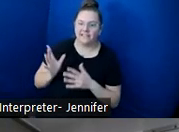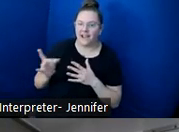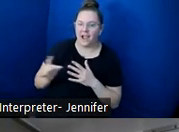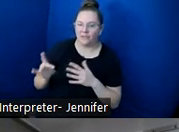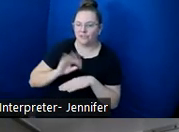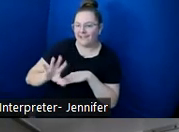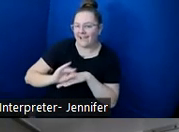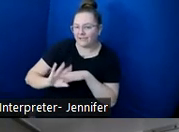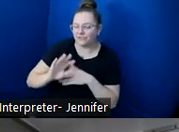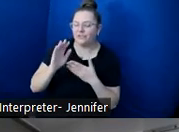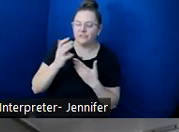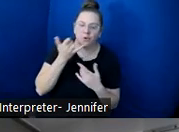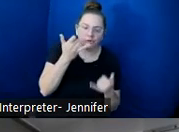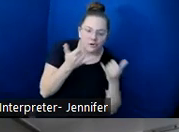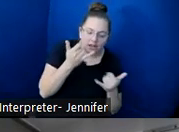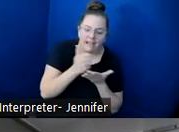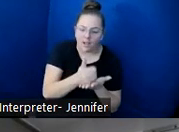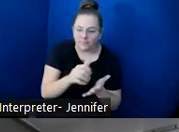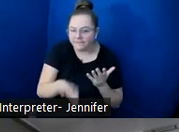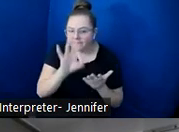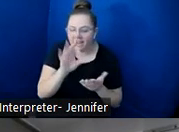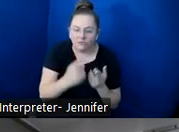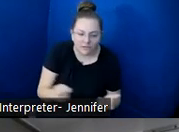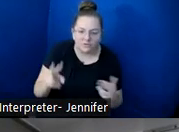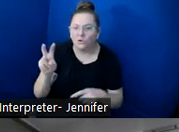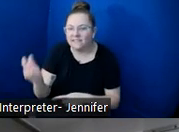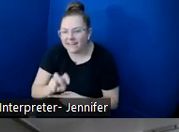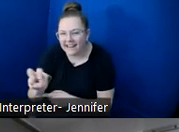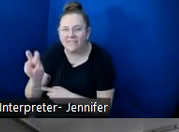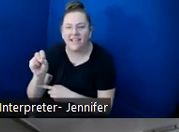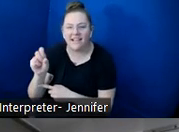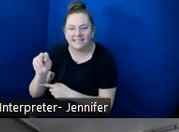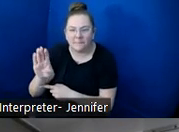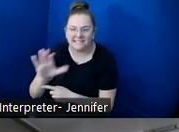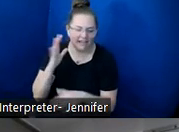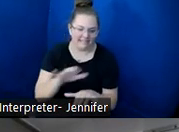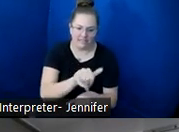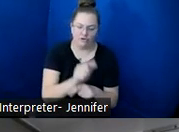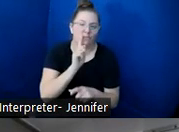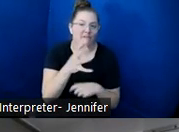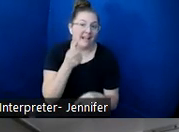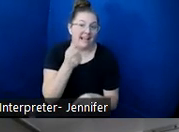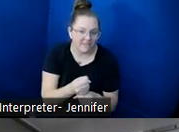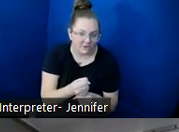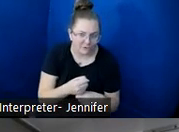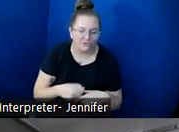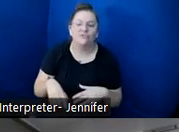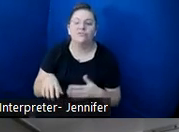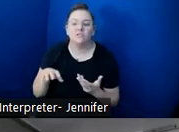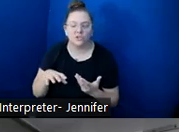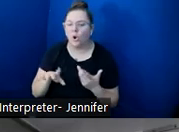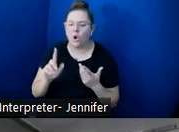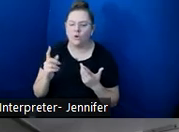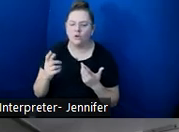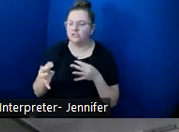helping people find resources and navigate things like SNBC for 5 years. And so just explaining a little